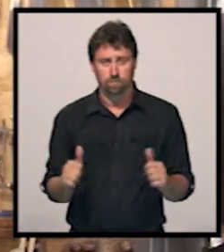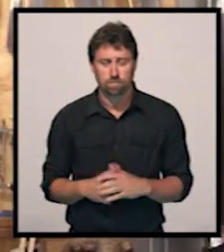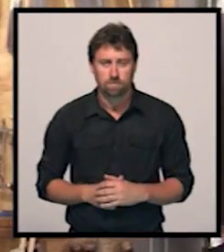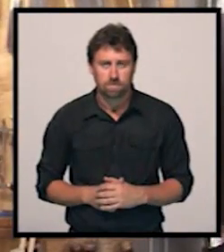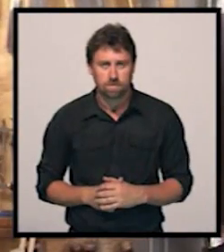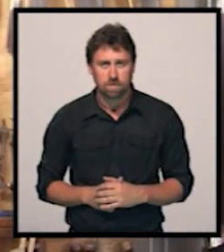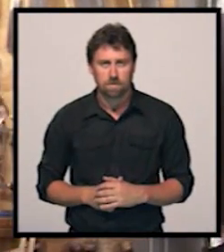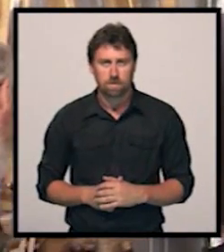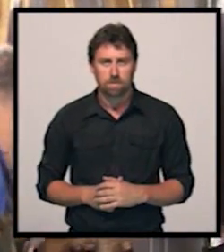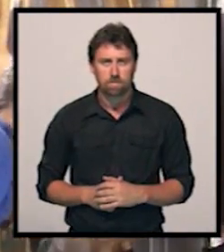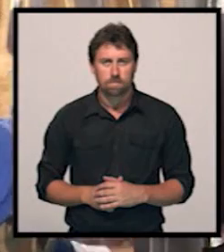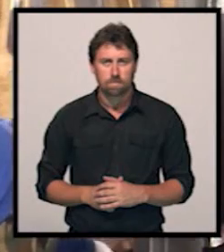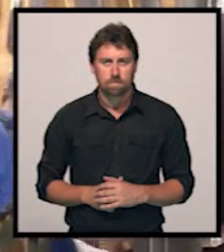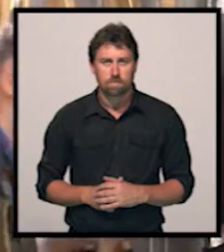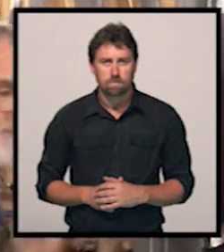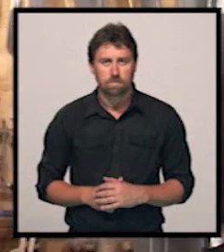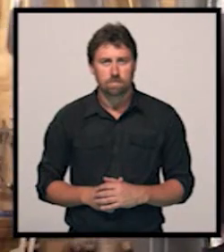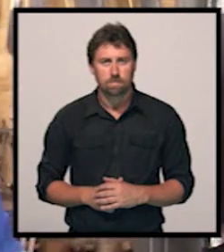one.